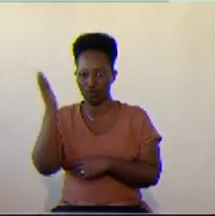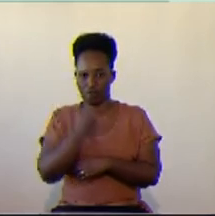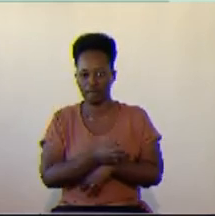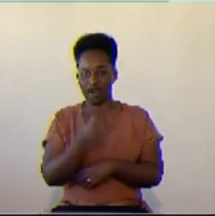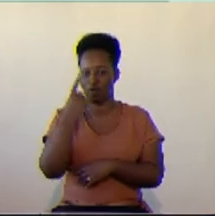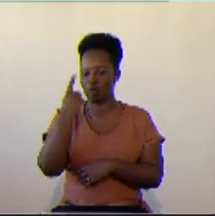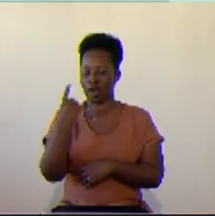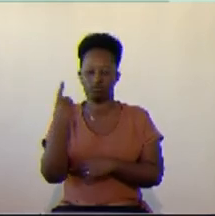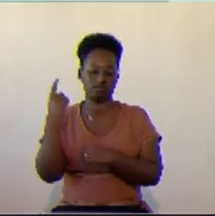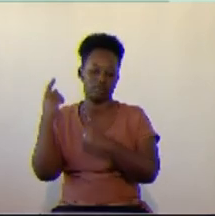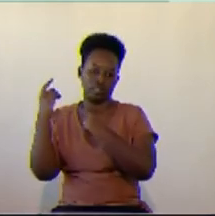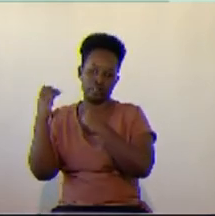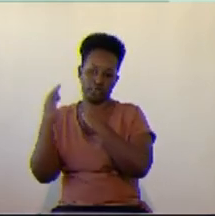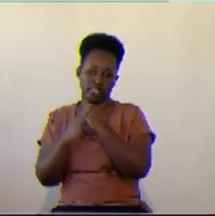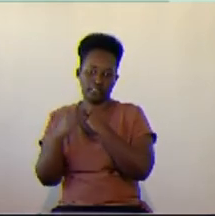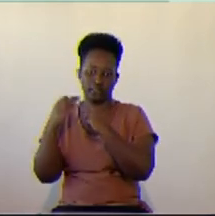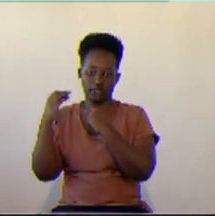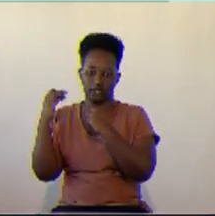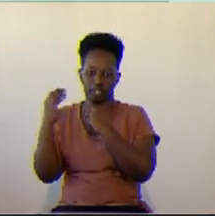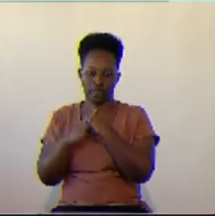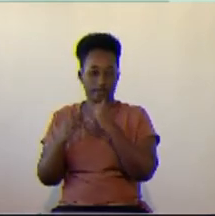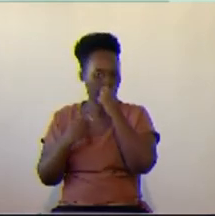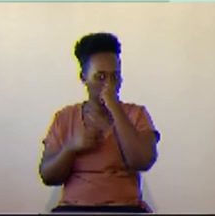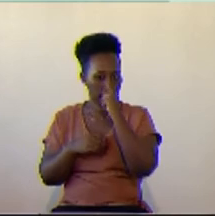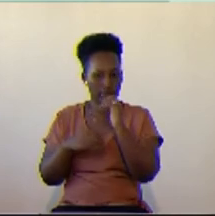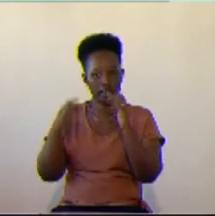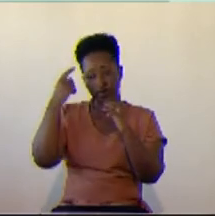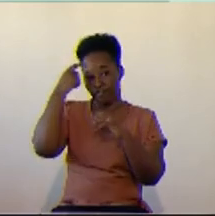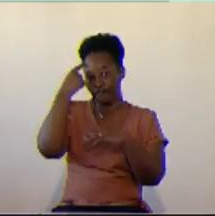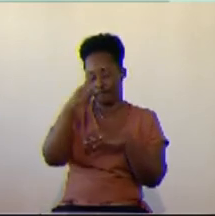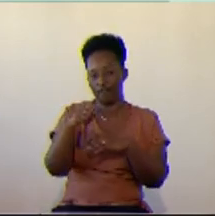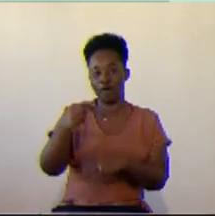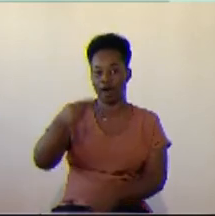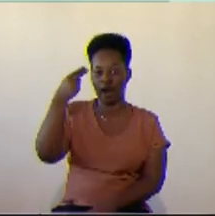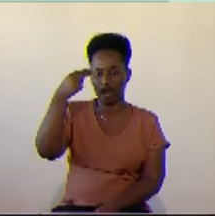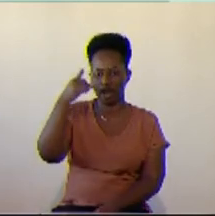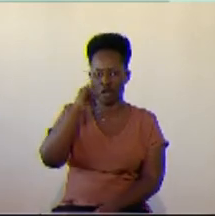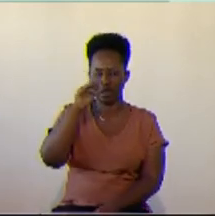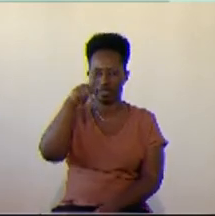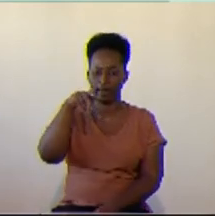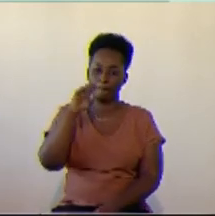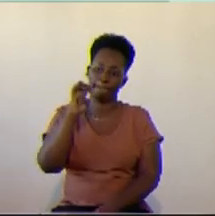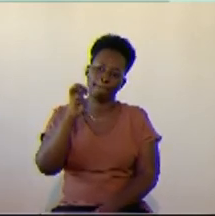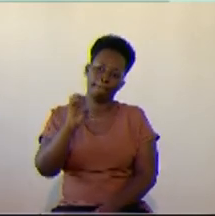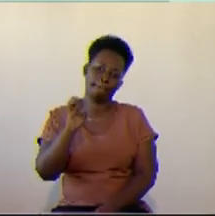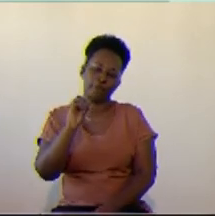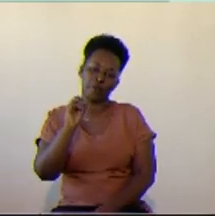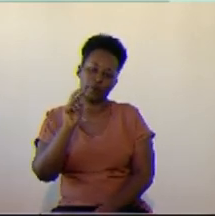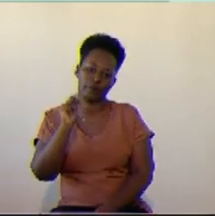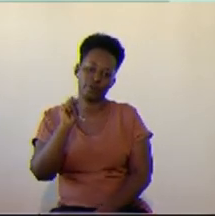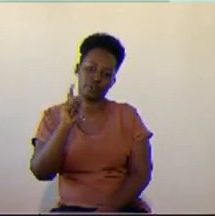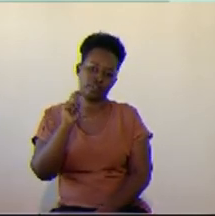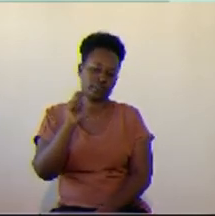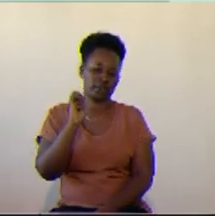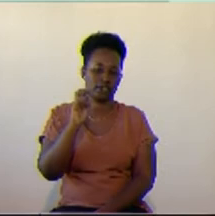data continues on and on. And so for hypertension, as I told you, hypertension, your blood pressure should be